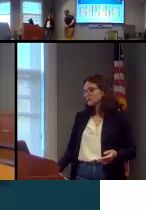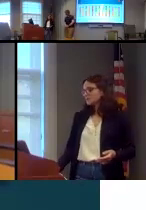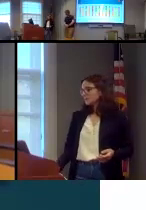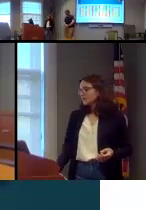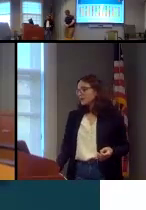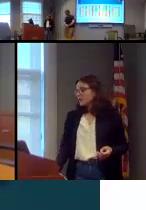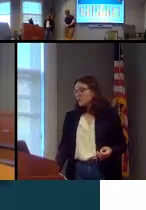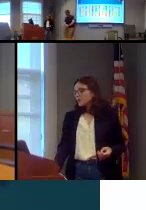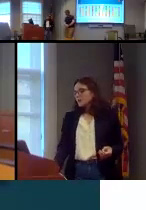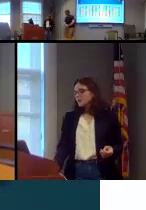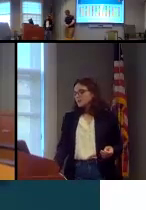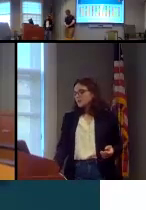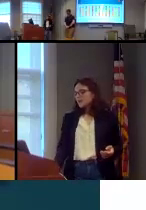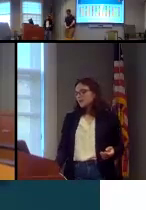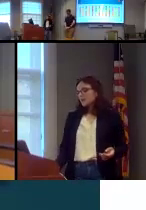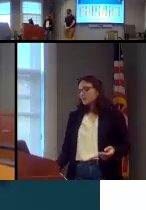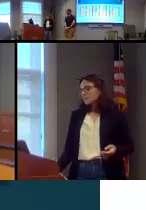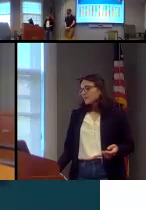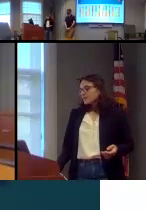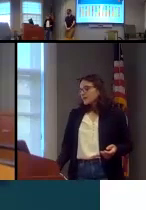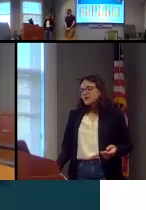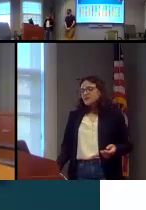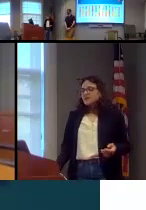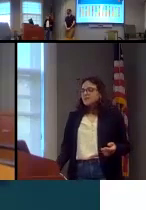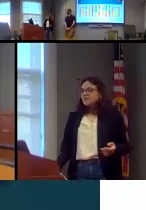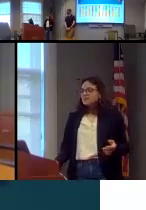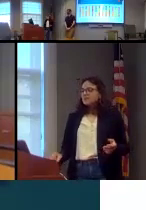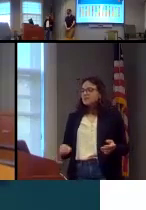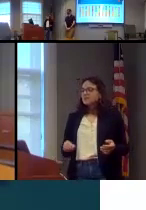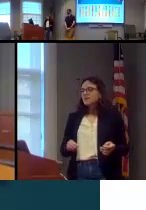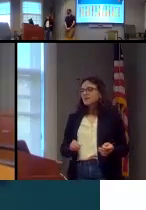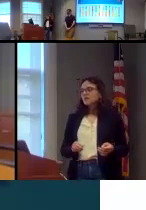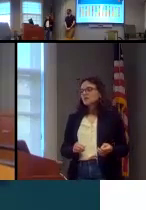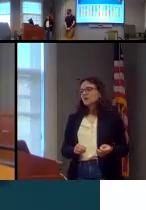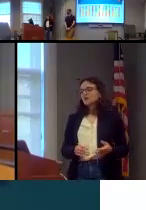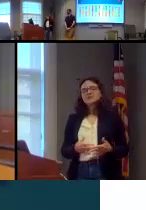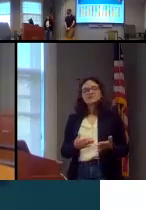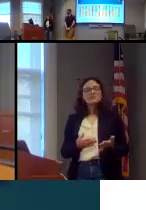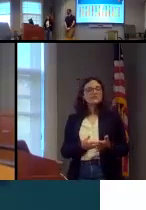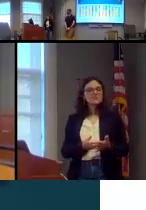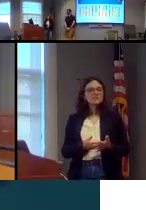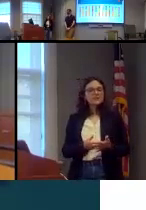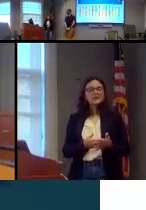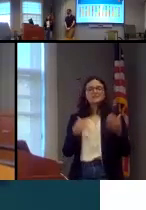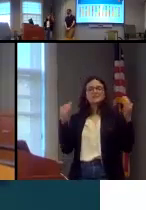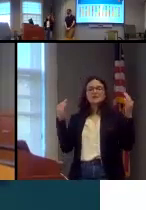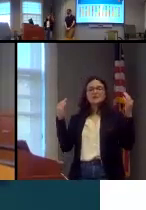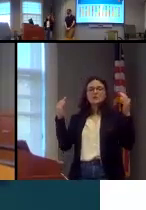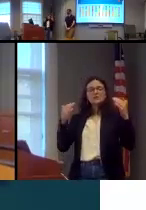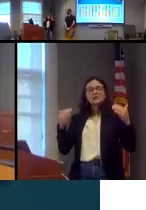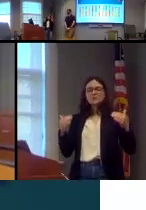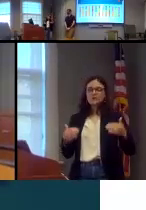we worked. We put together 11 different types of cultural heritage destruction